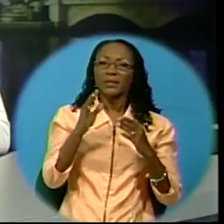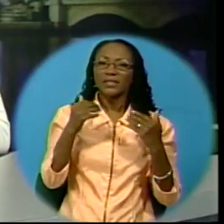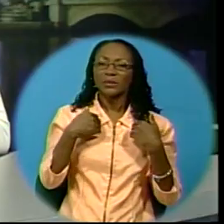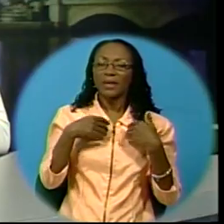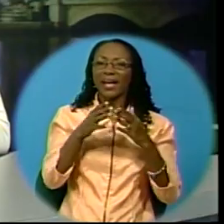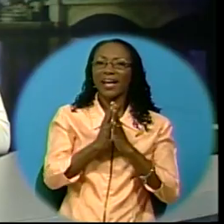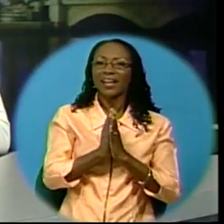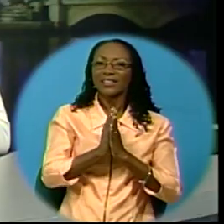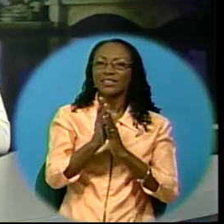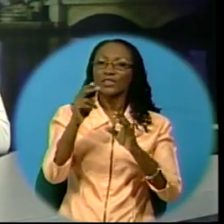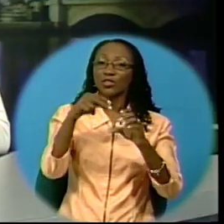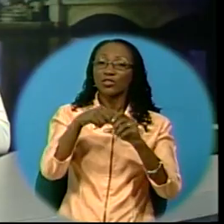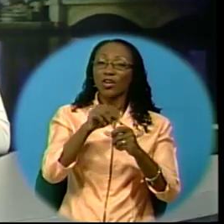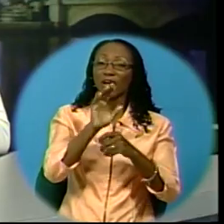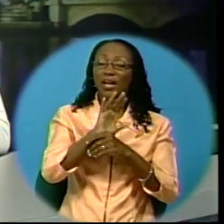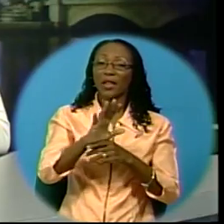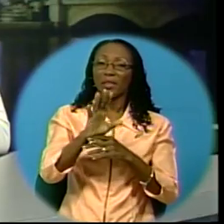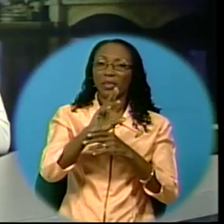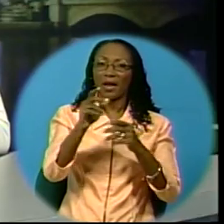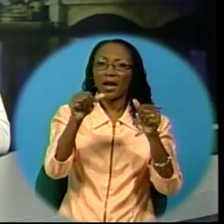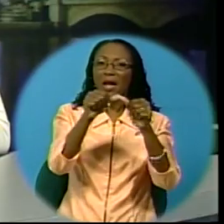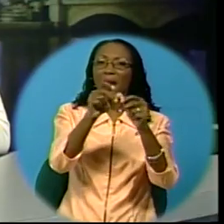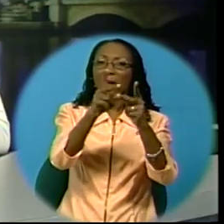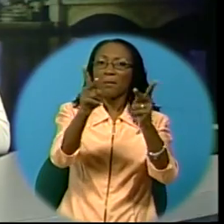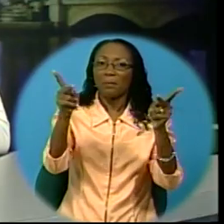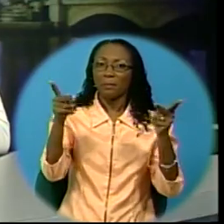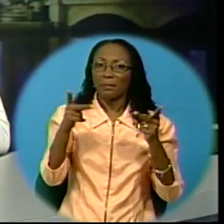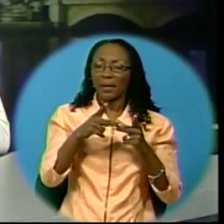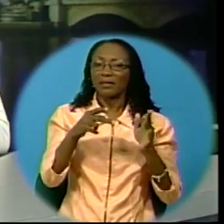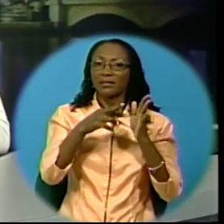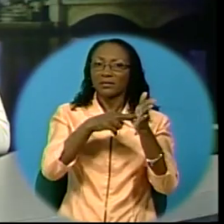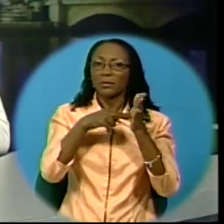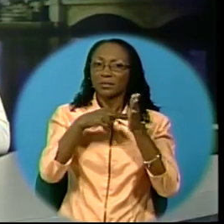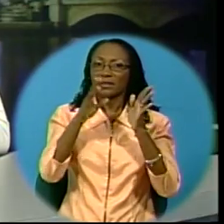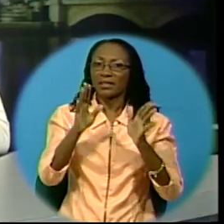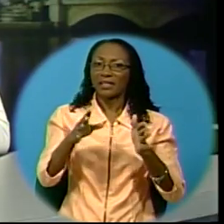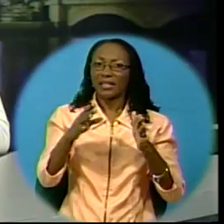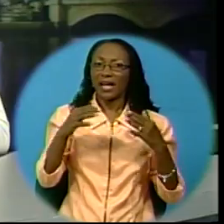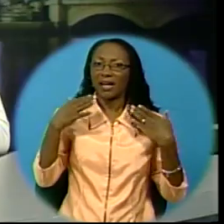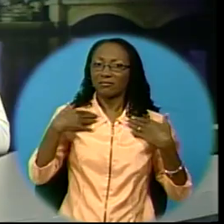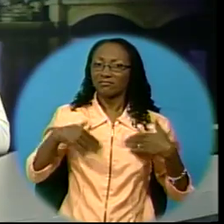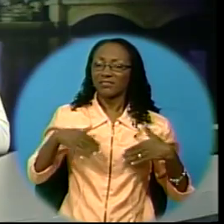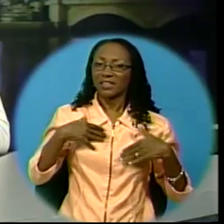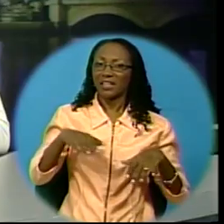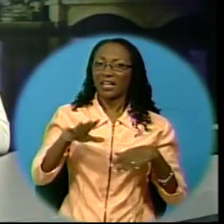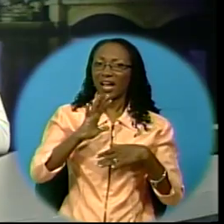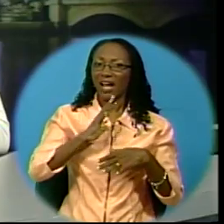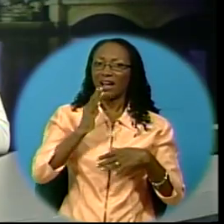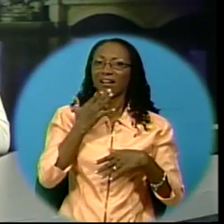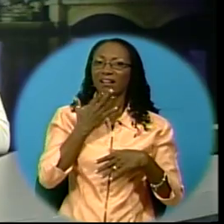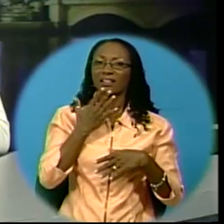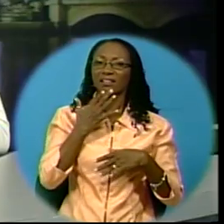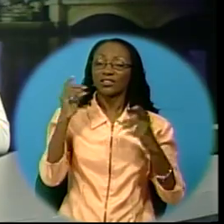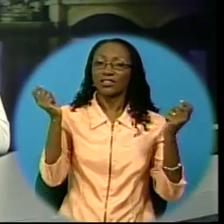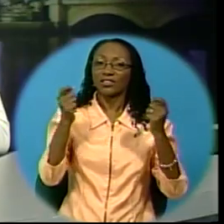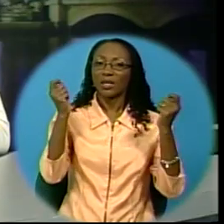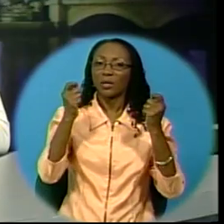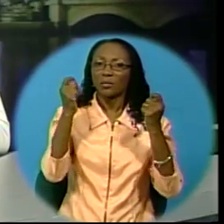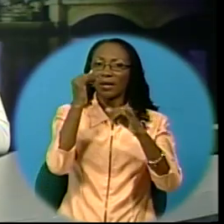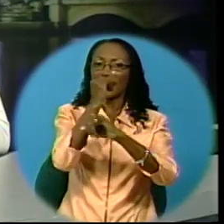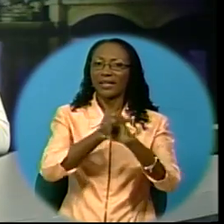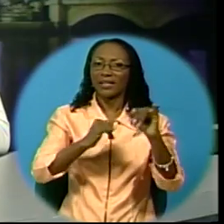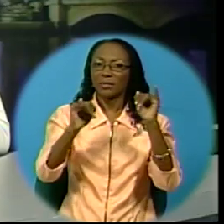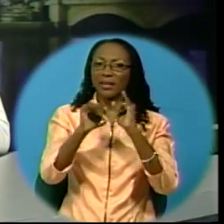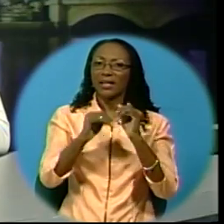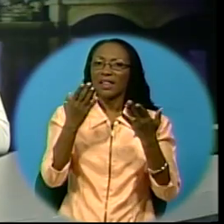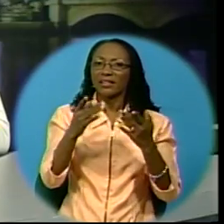Barbadians have been asked to join with their parish ambassadors in wearing their parish colors this month to further celebrate independence. This from Celia Toppin, the